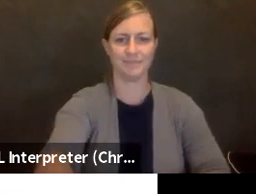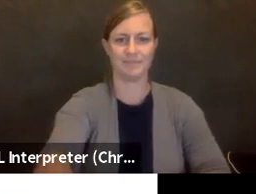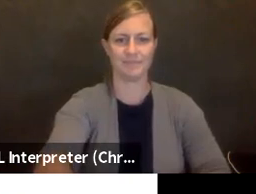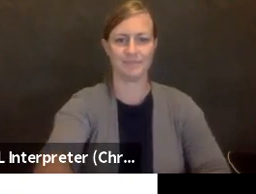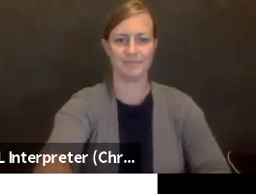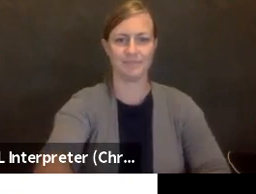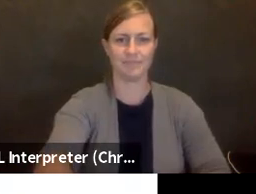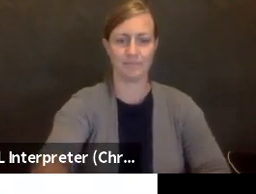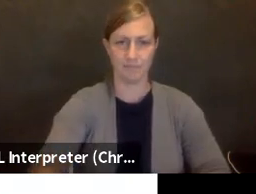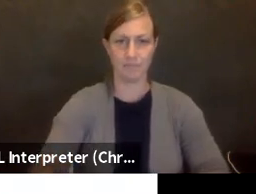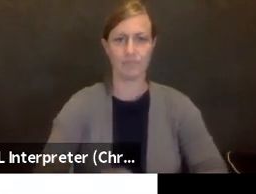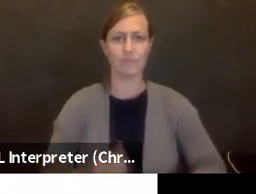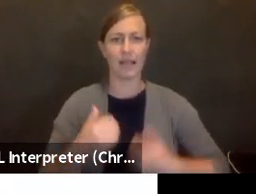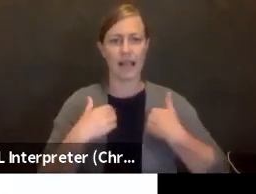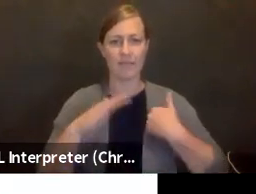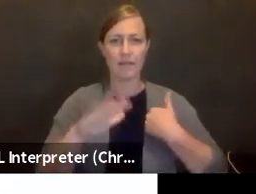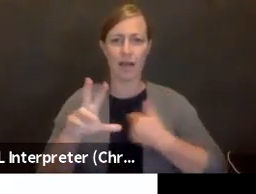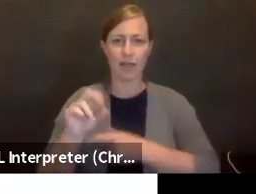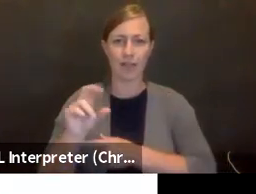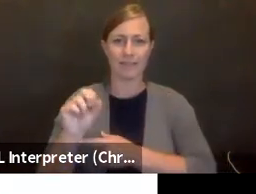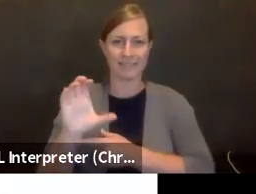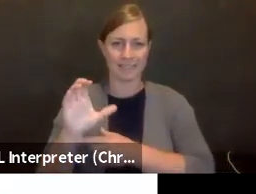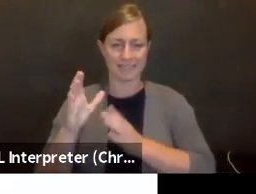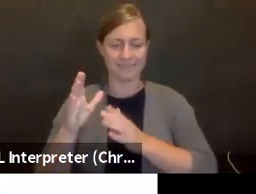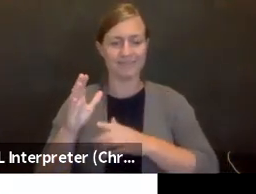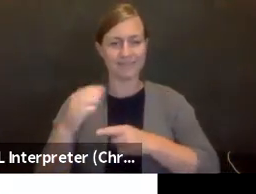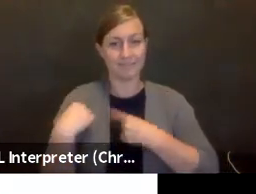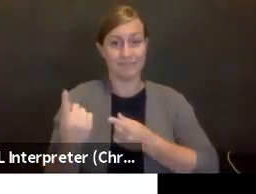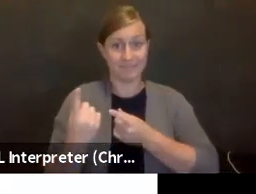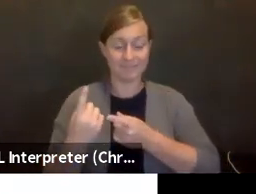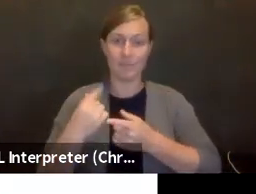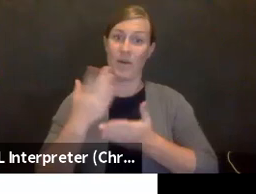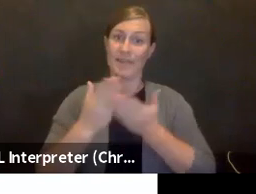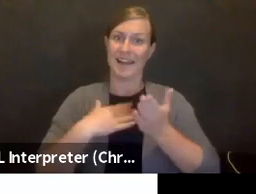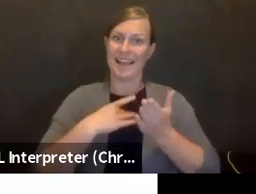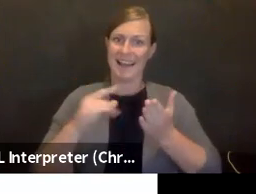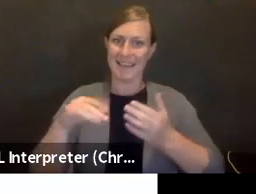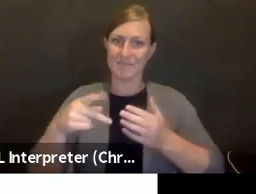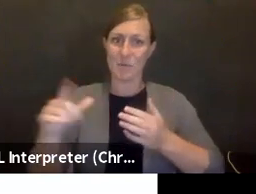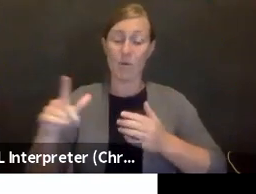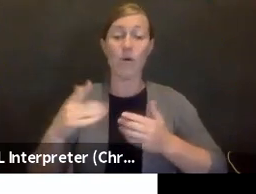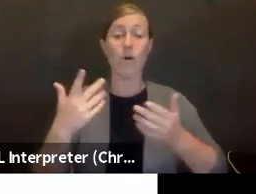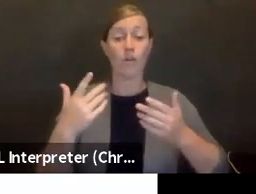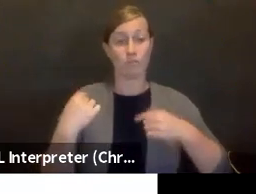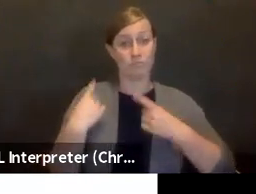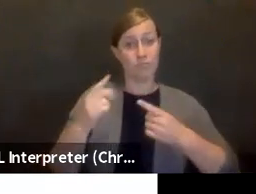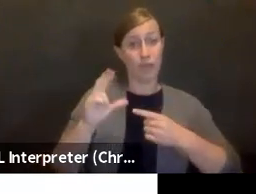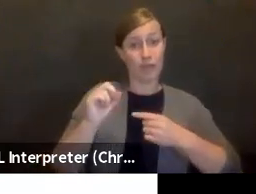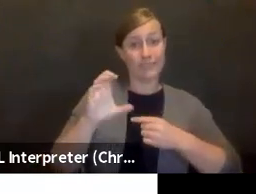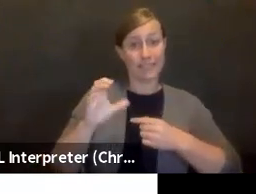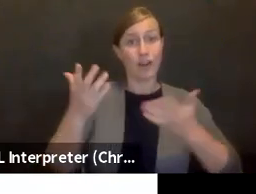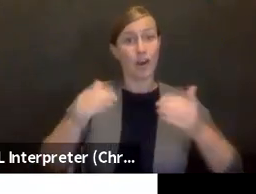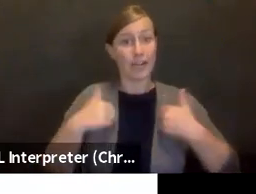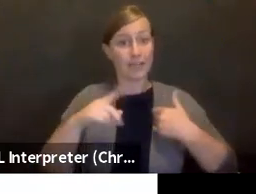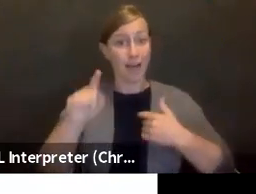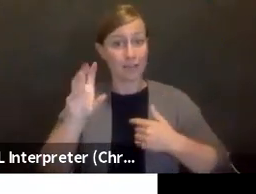So we are in 30 seconds, and this is one of my things I like about this poll. We're 30 seconds in. We've already had 165 people out of 185